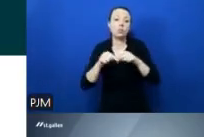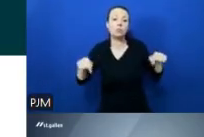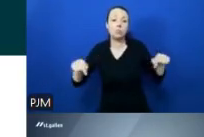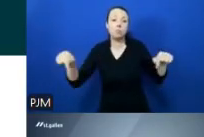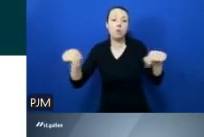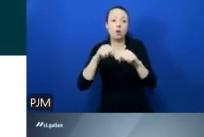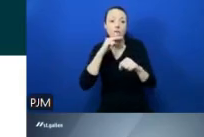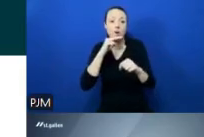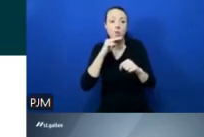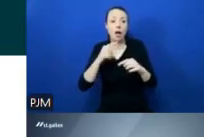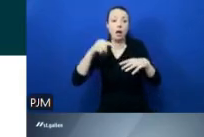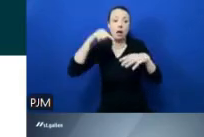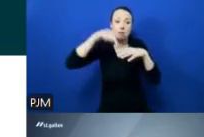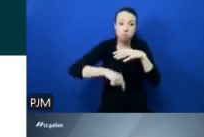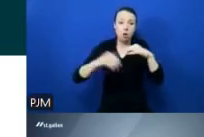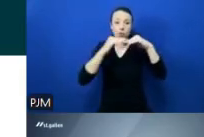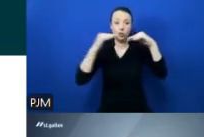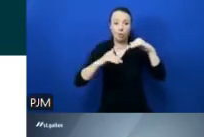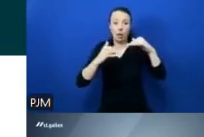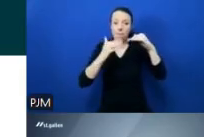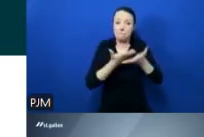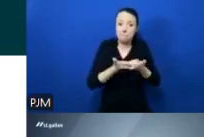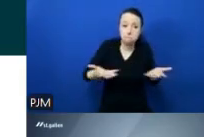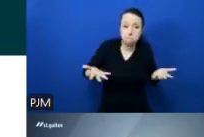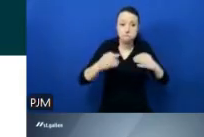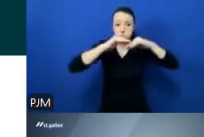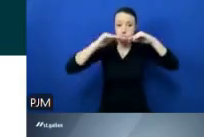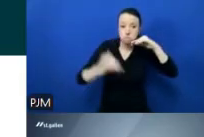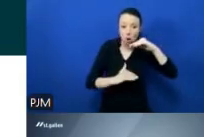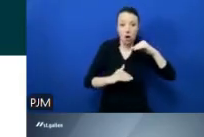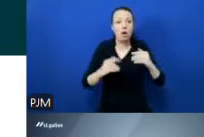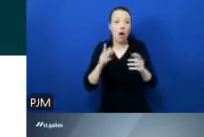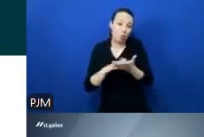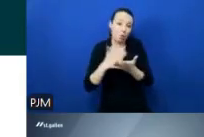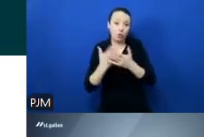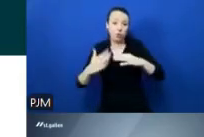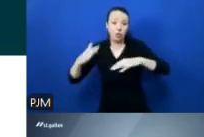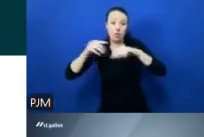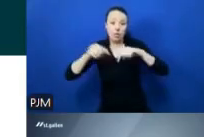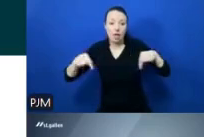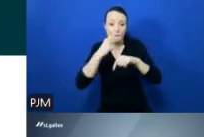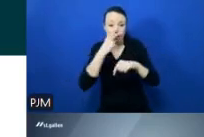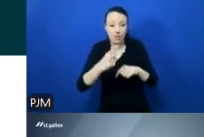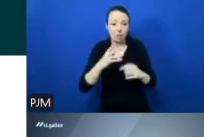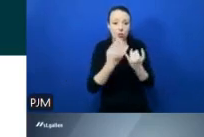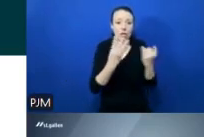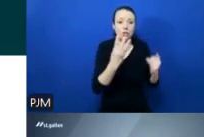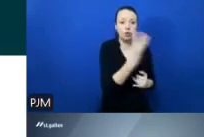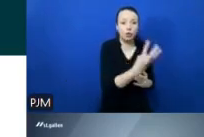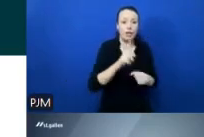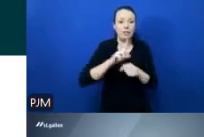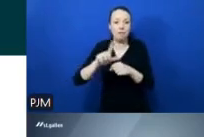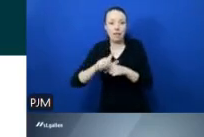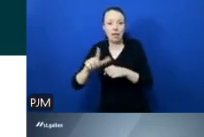For example, we should create water tanks in number 3, 12, and 4.